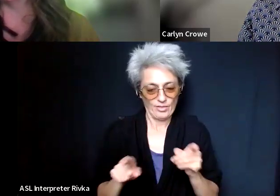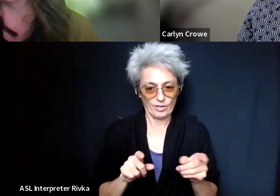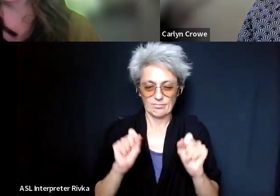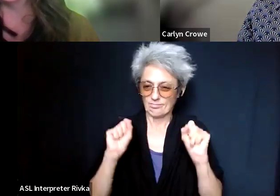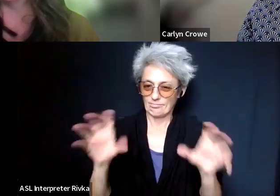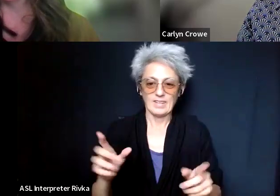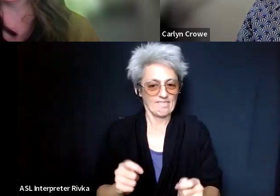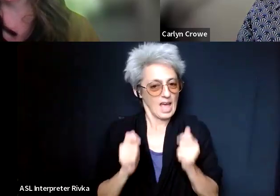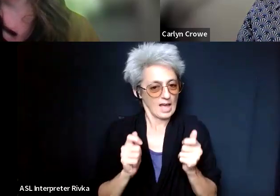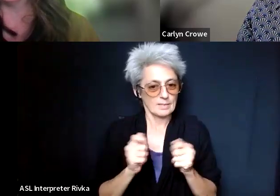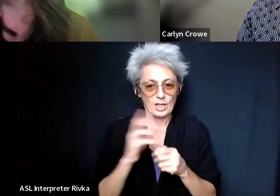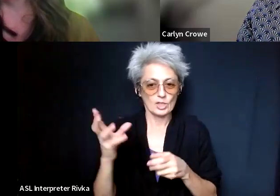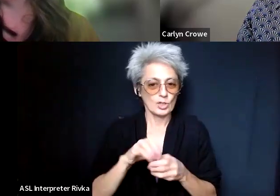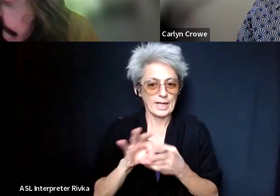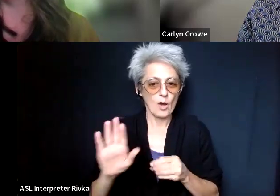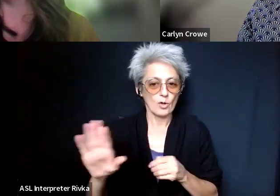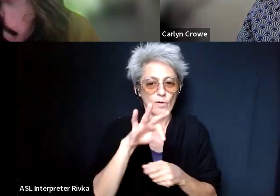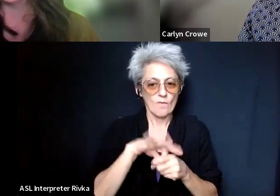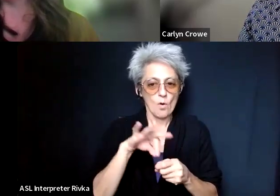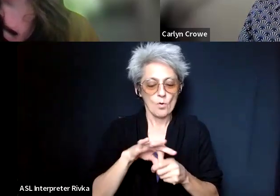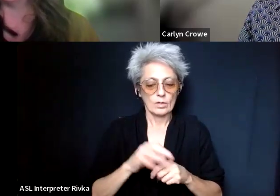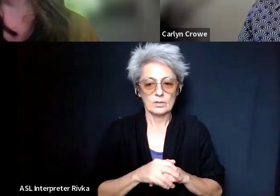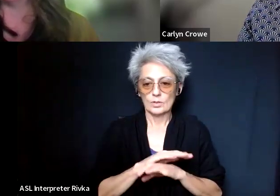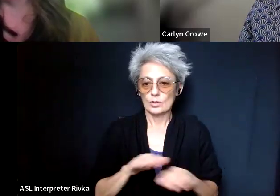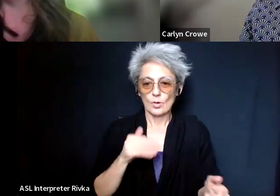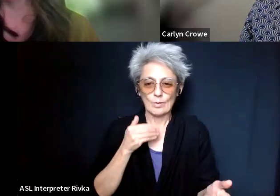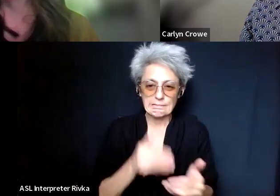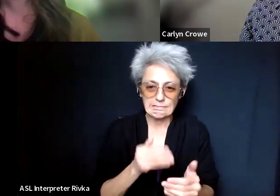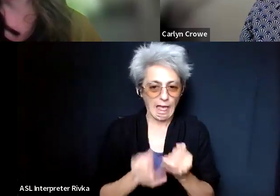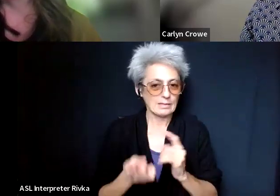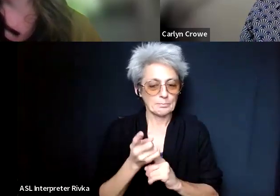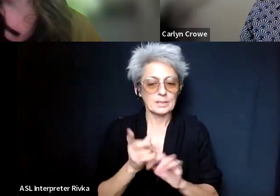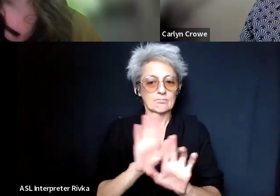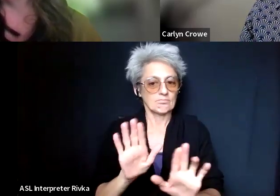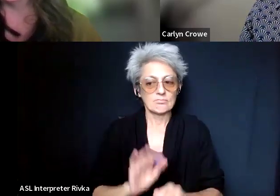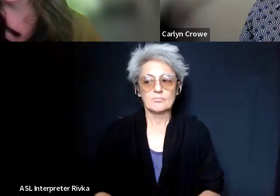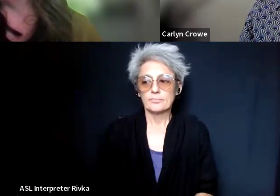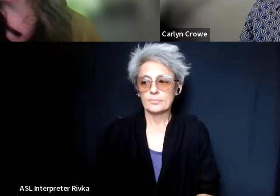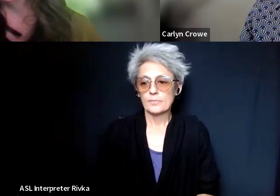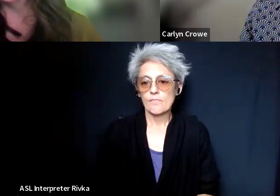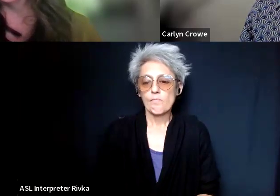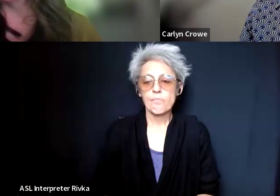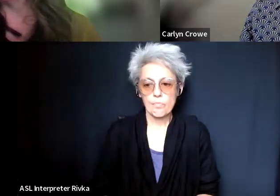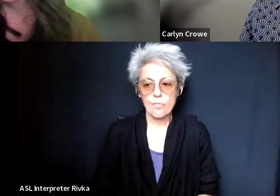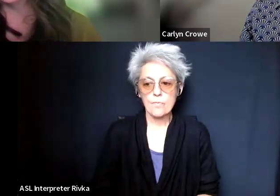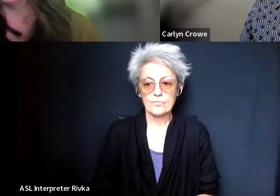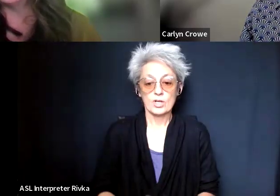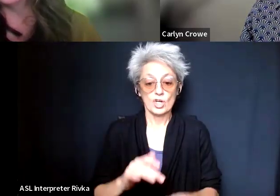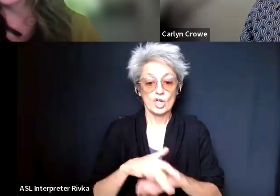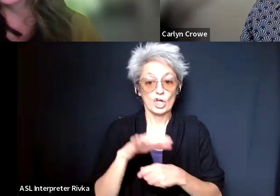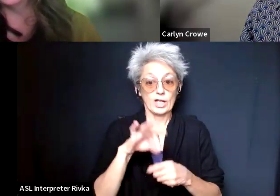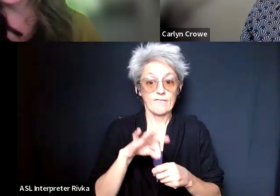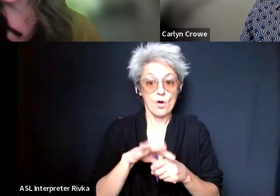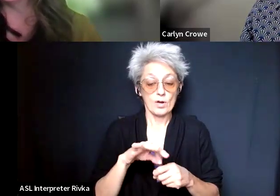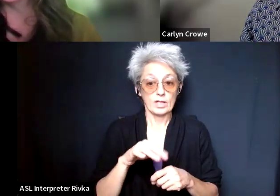It's really important not to wait until the last minute on those. But the beginning of early voting is just right around